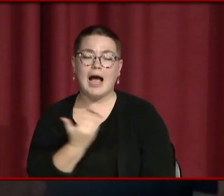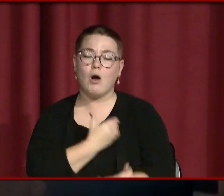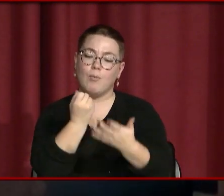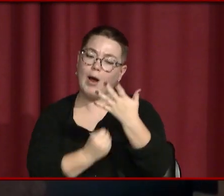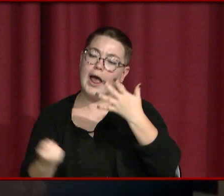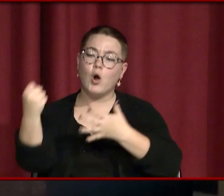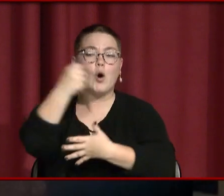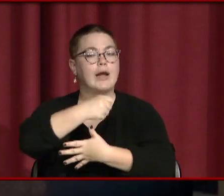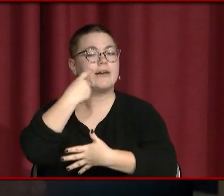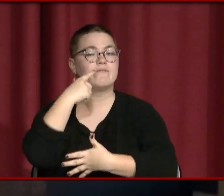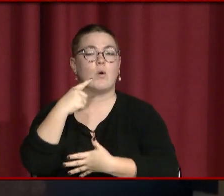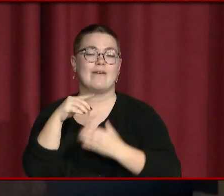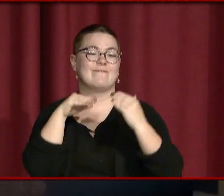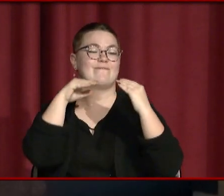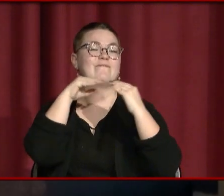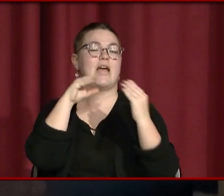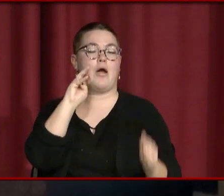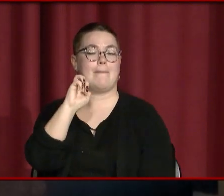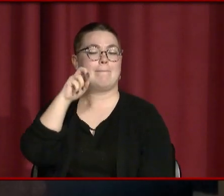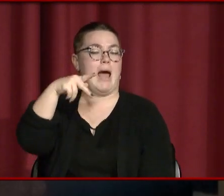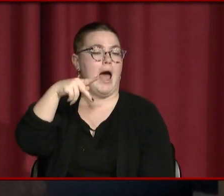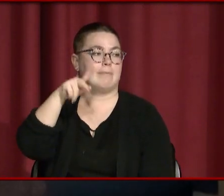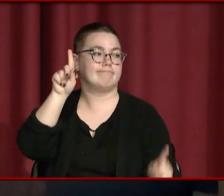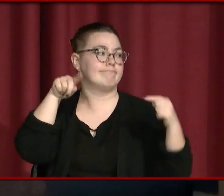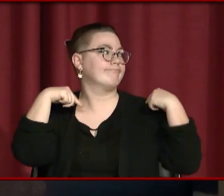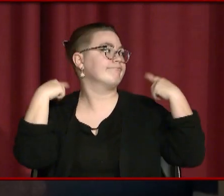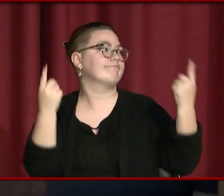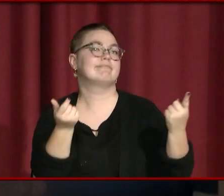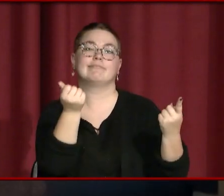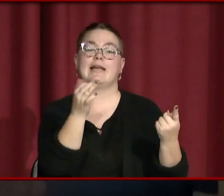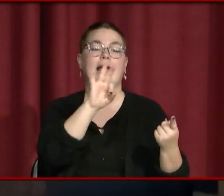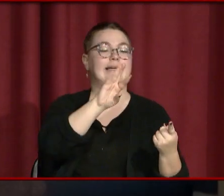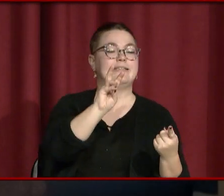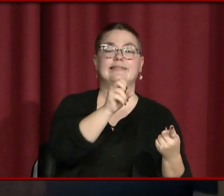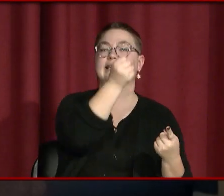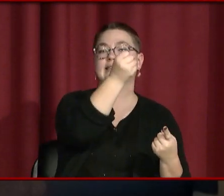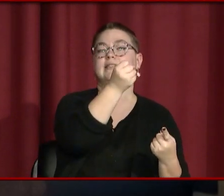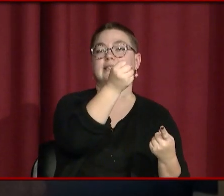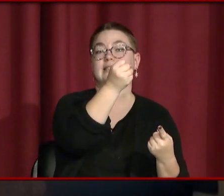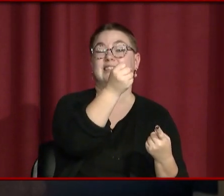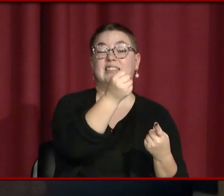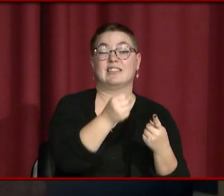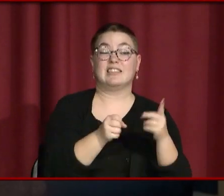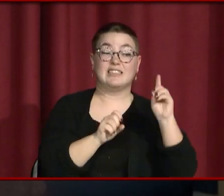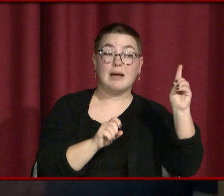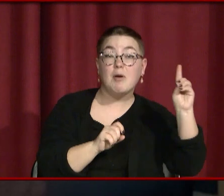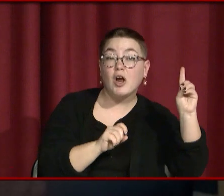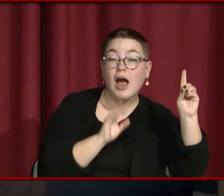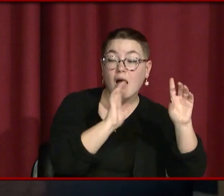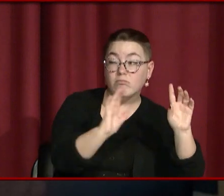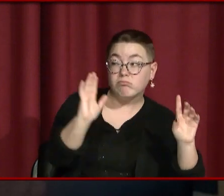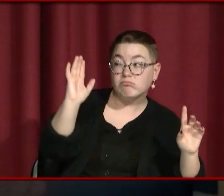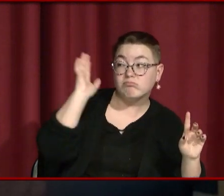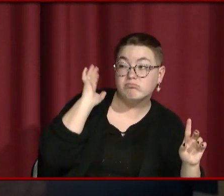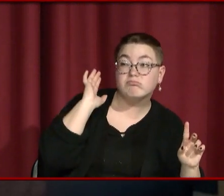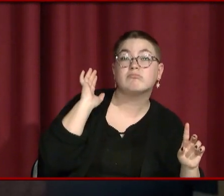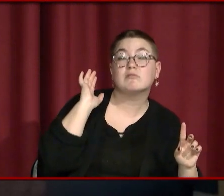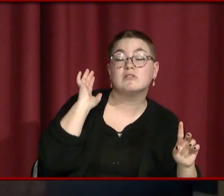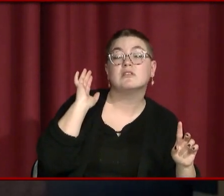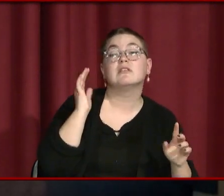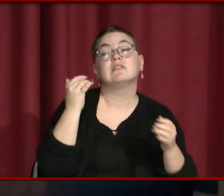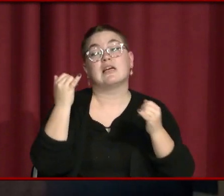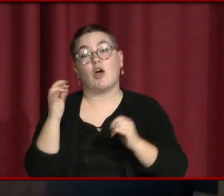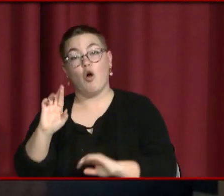the 60s. Again, we fought Democrats and Republicans, both through policymaking arenas as well